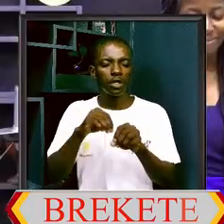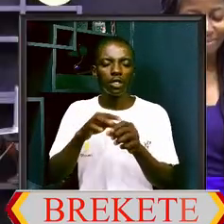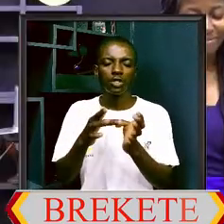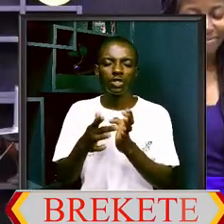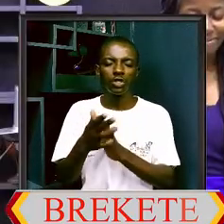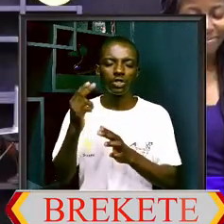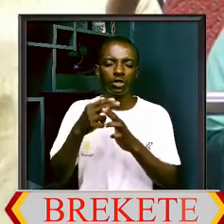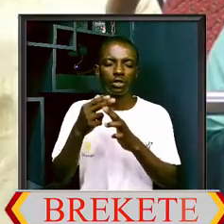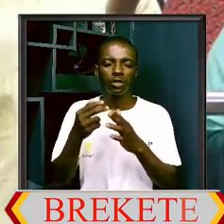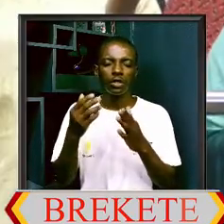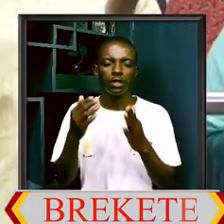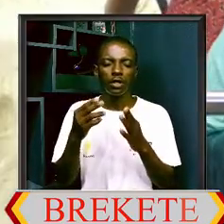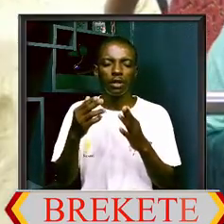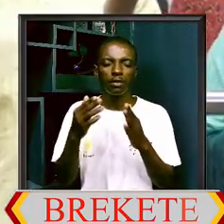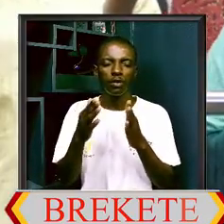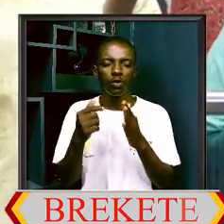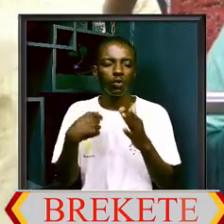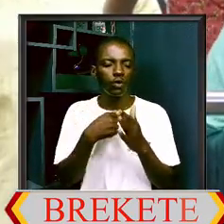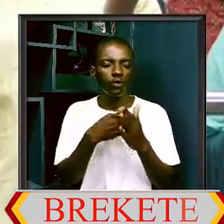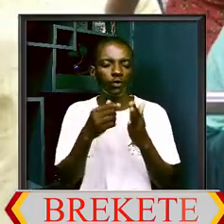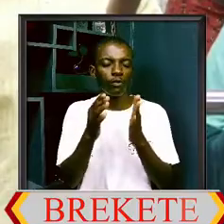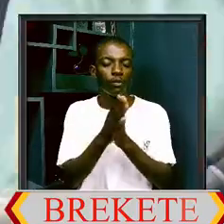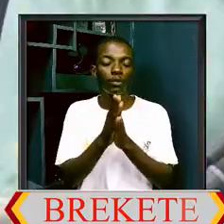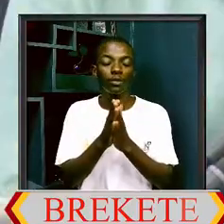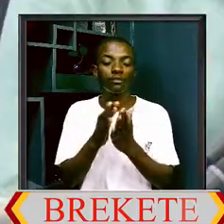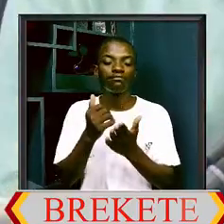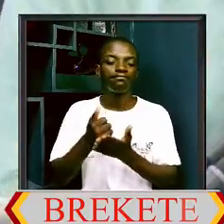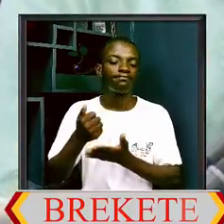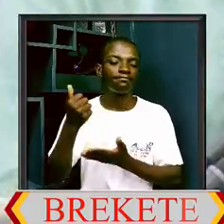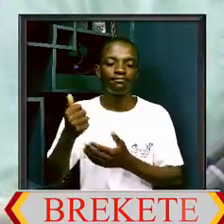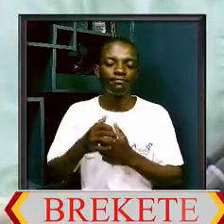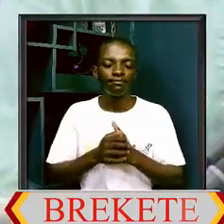in Jesus mighty name we pray amen